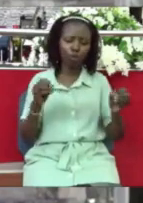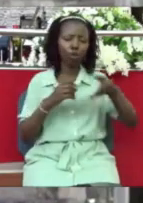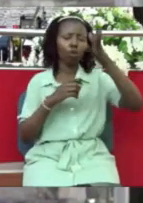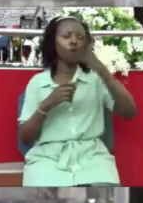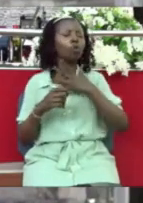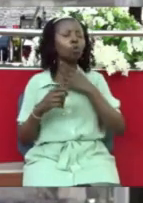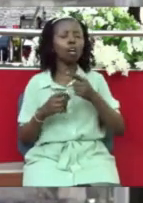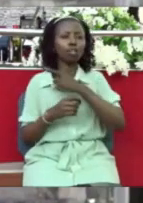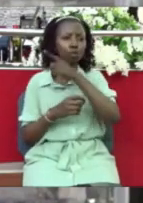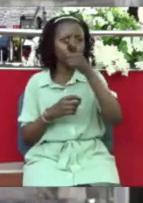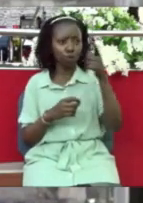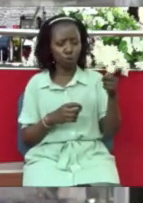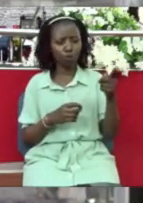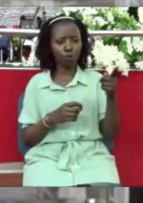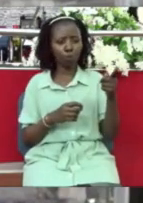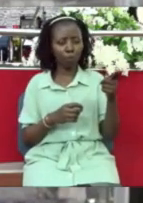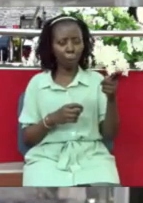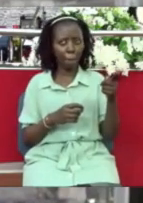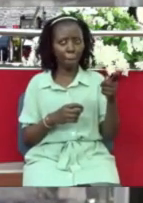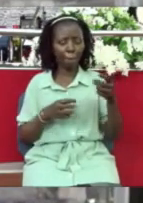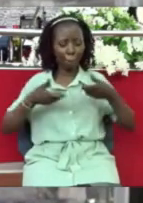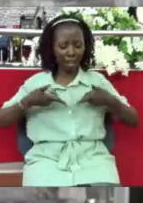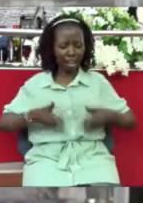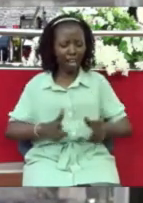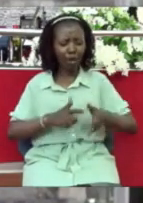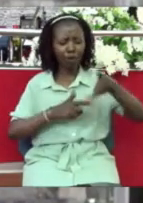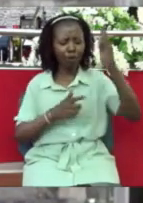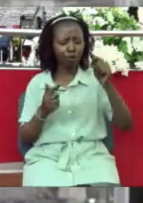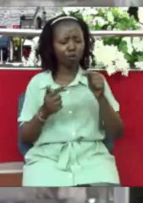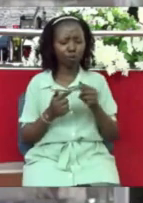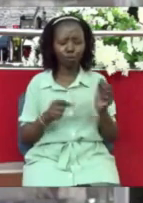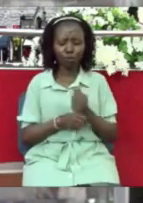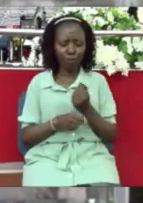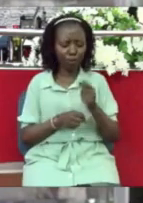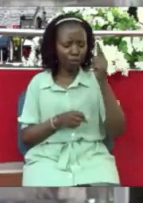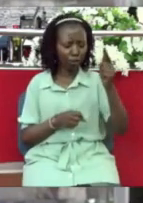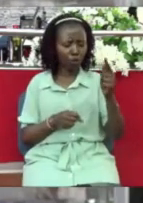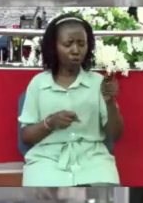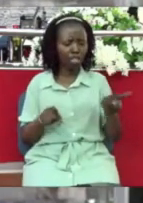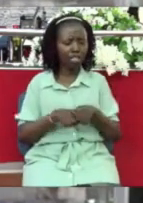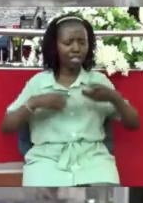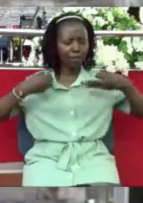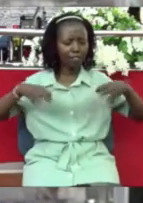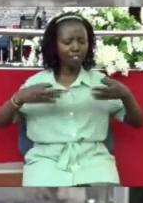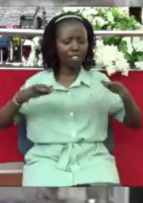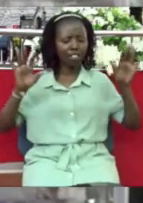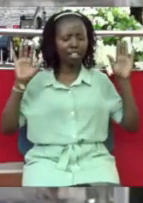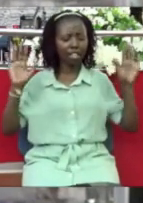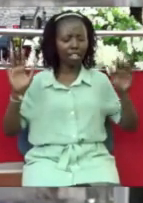He wants to make you. Allow him to make you. Release yourself in your hands for him to make